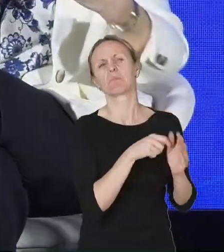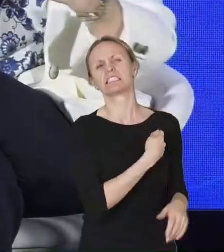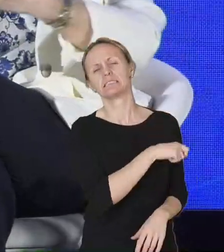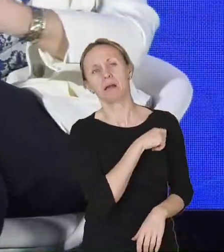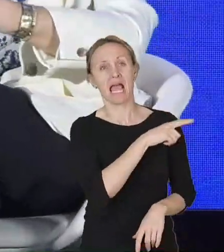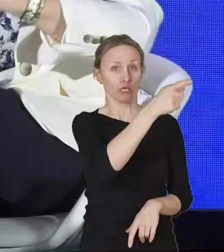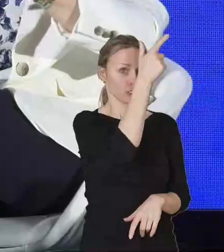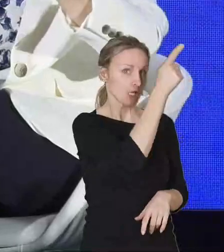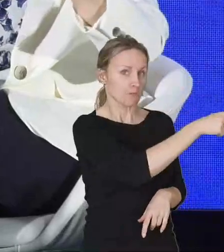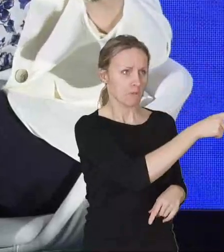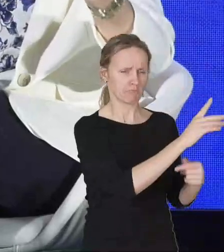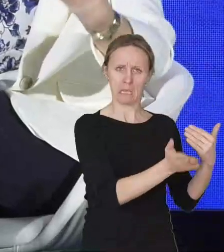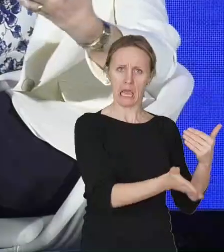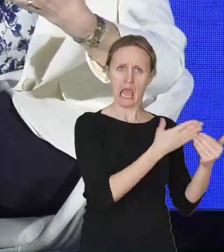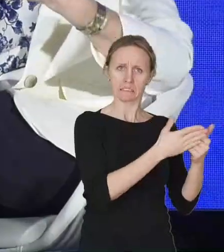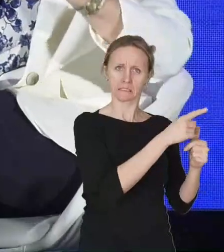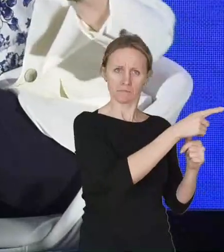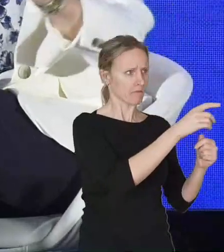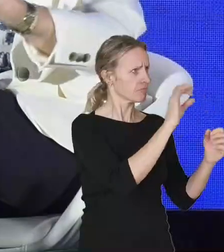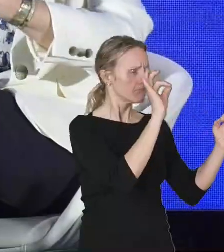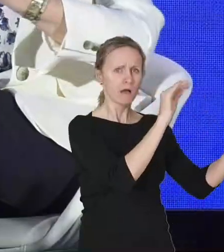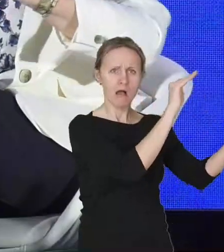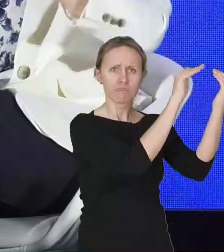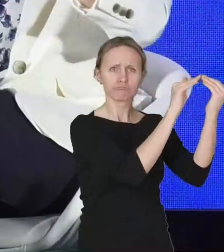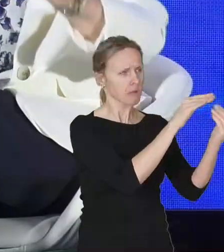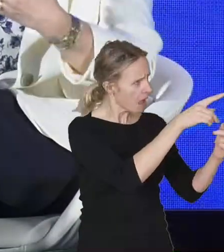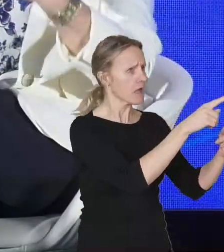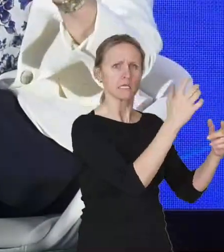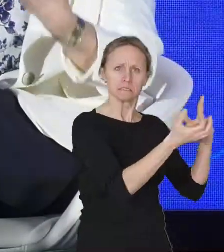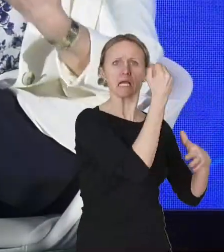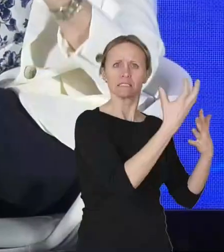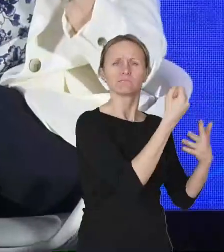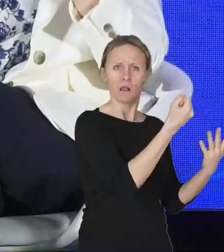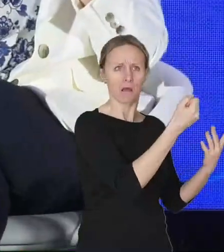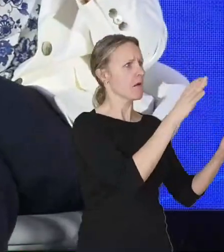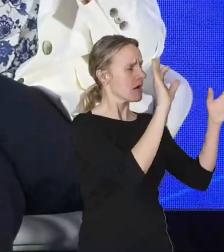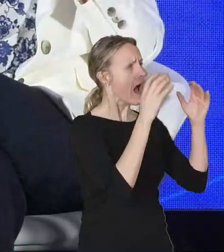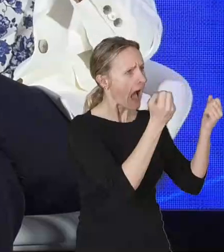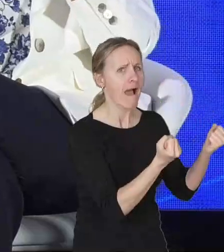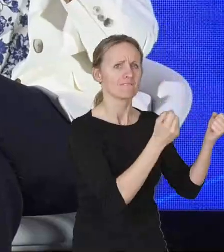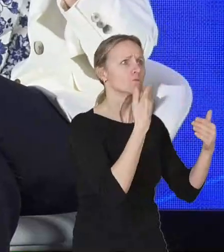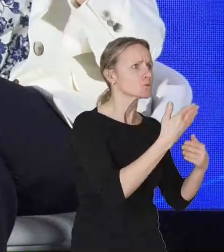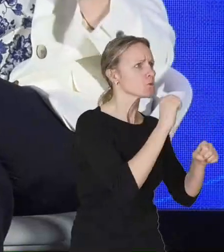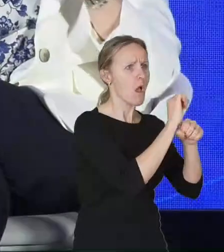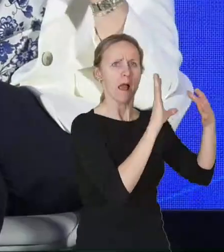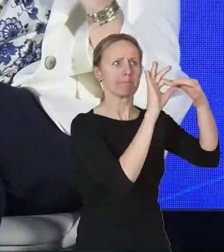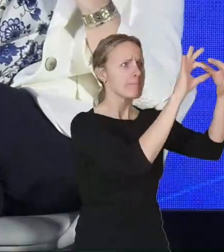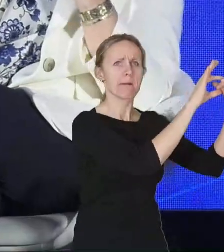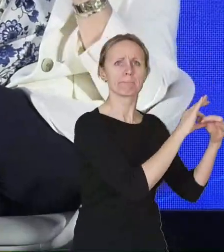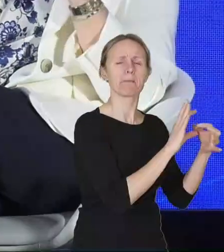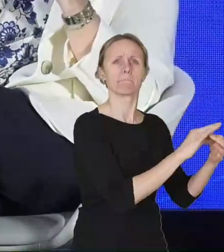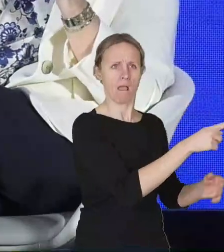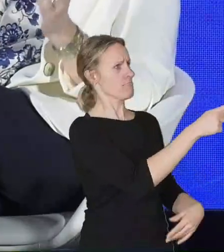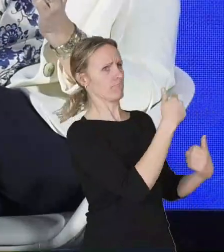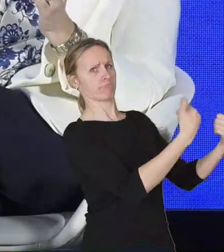different programs, different instruments, different ways of approaching different stakeholders and so on. But here again,